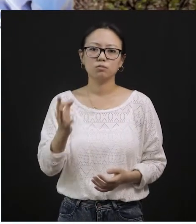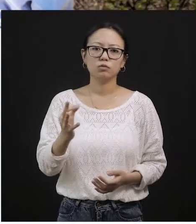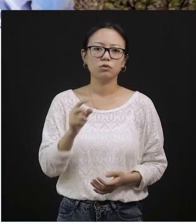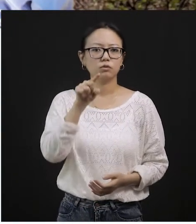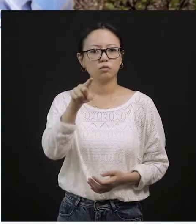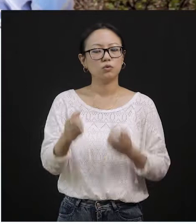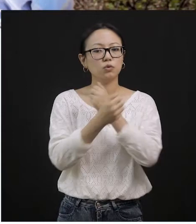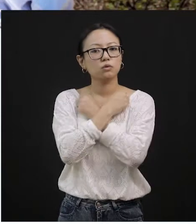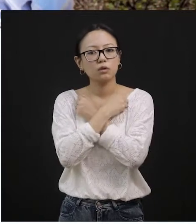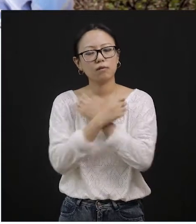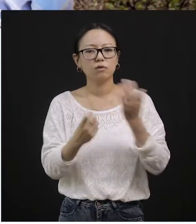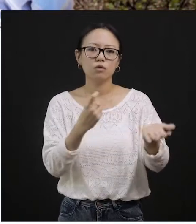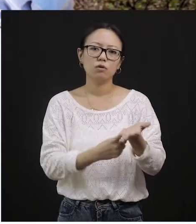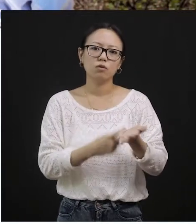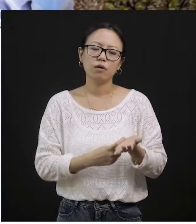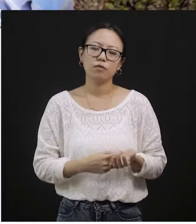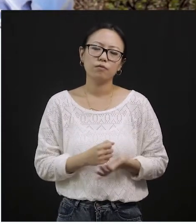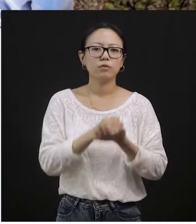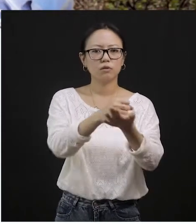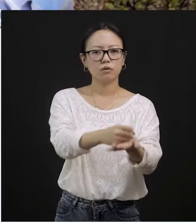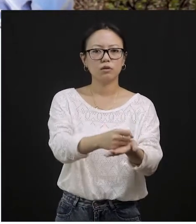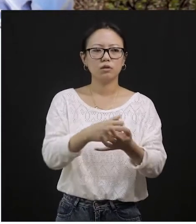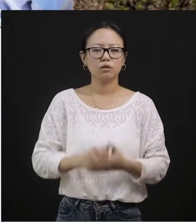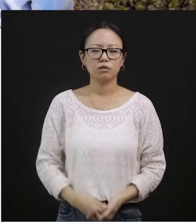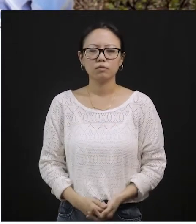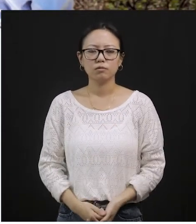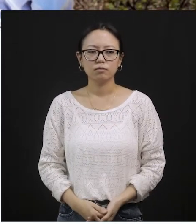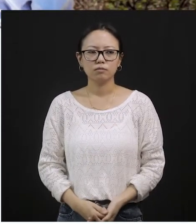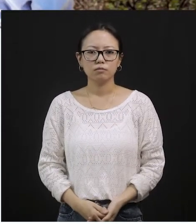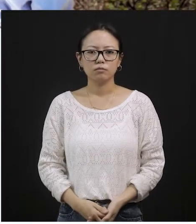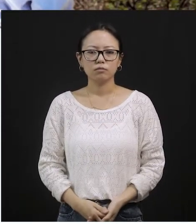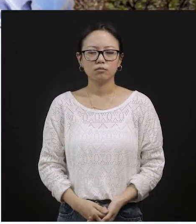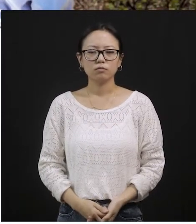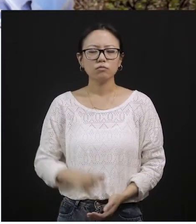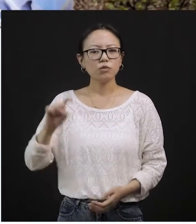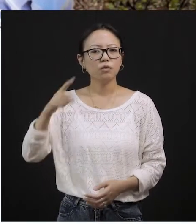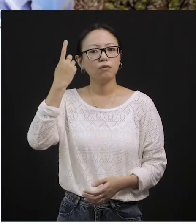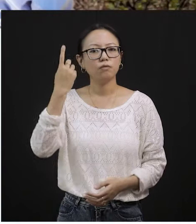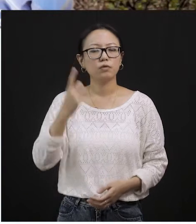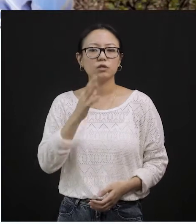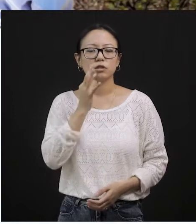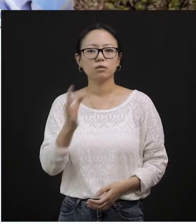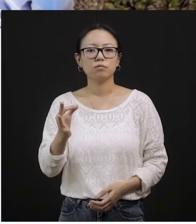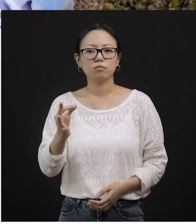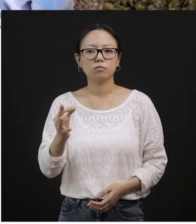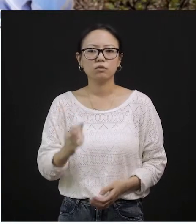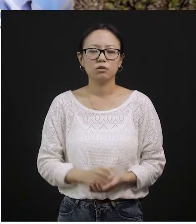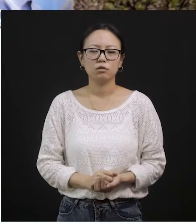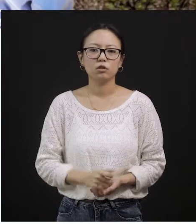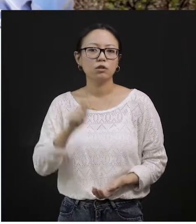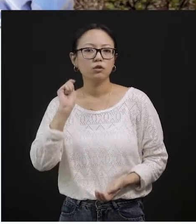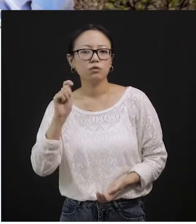our farmers when we should never underestimate a farmer. So the first important profession that I would like to introduce to you